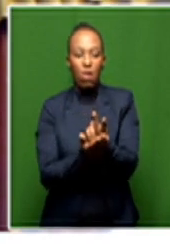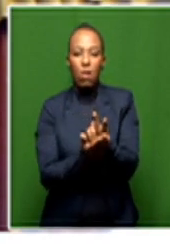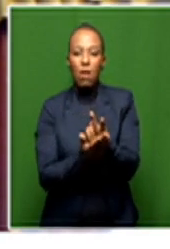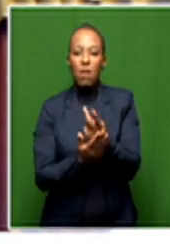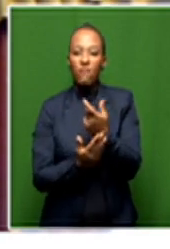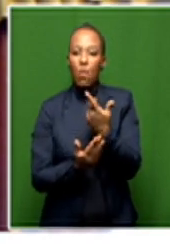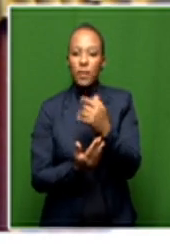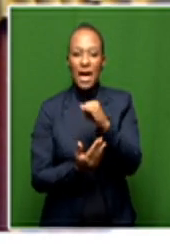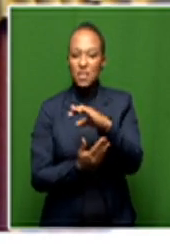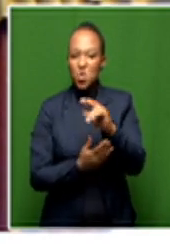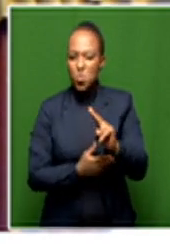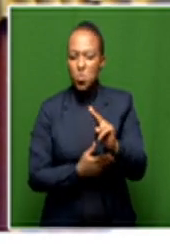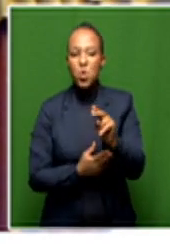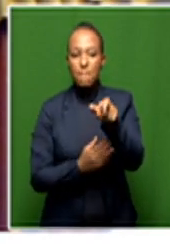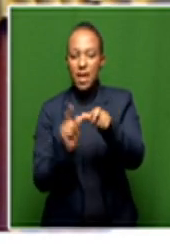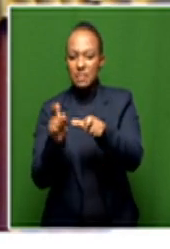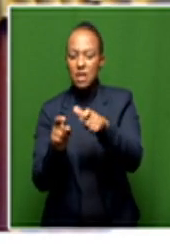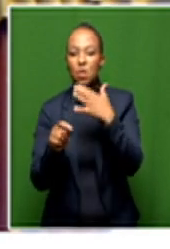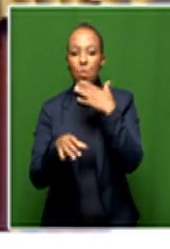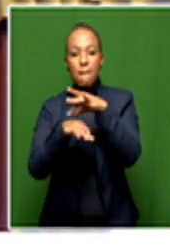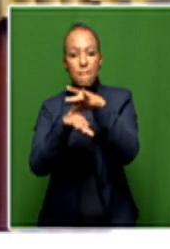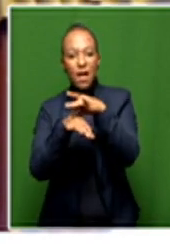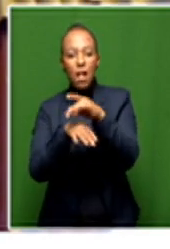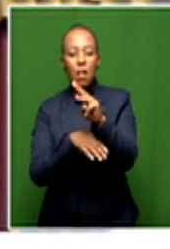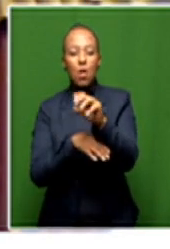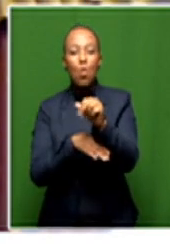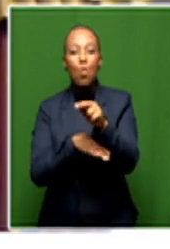ICU, patients that is lying in medical wards,